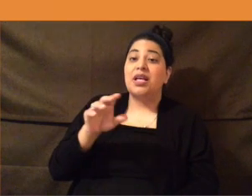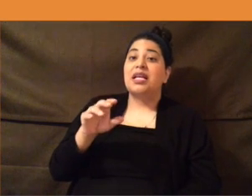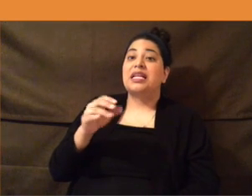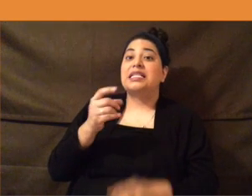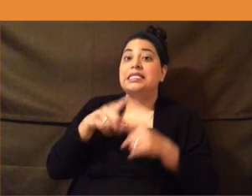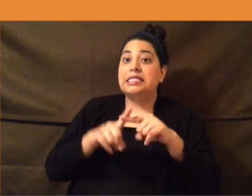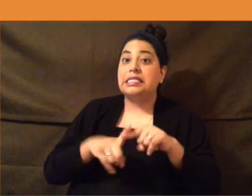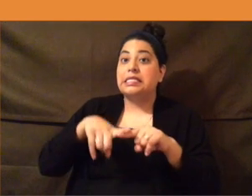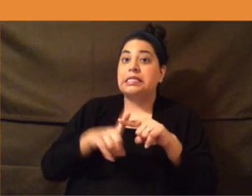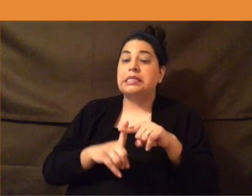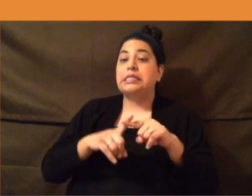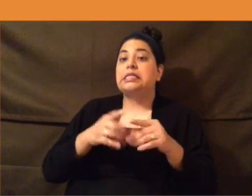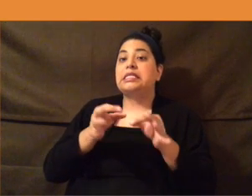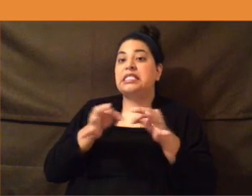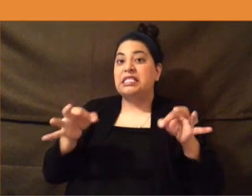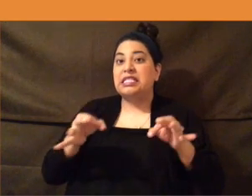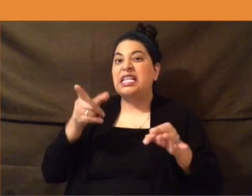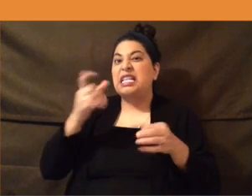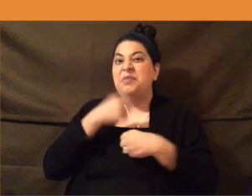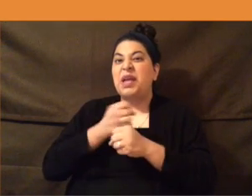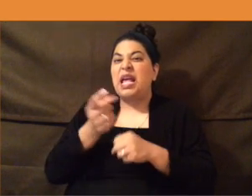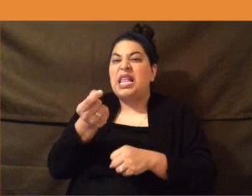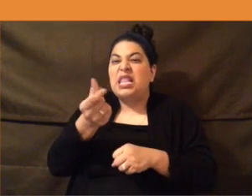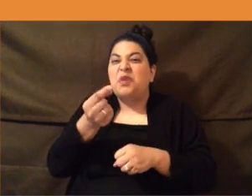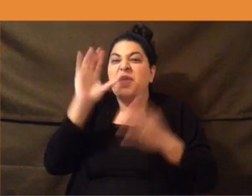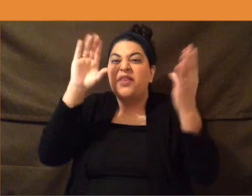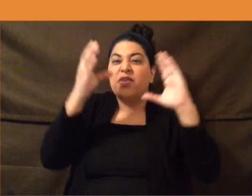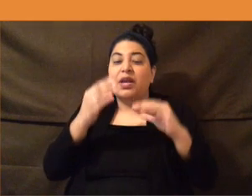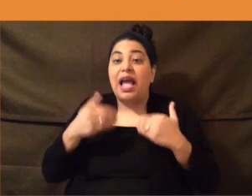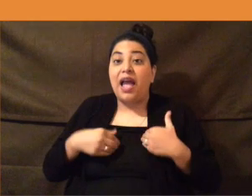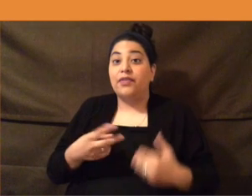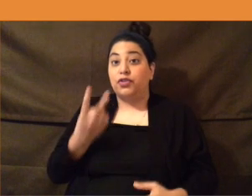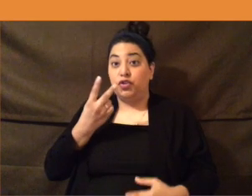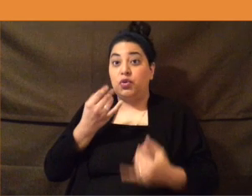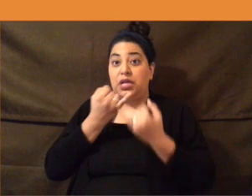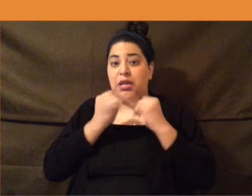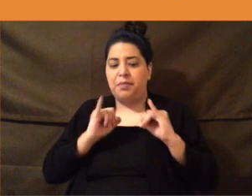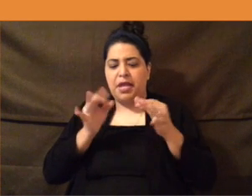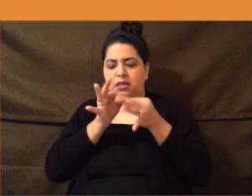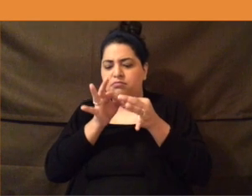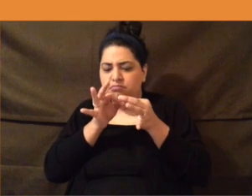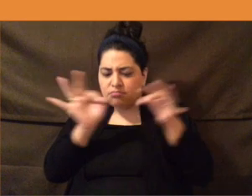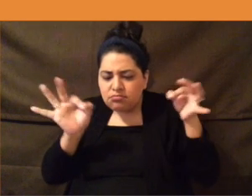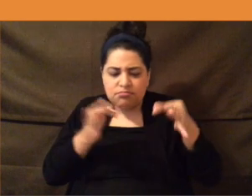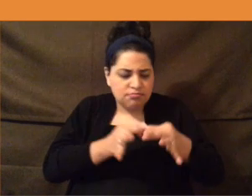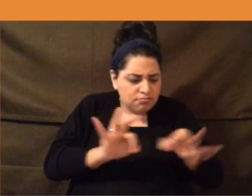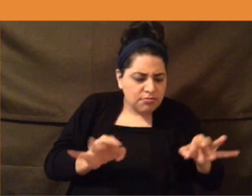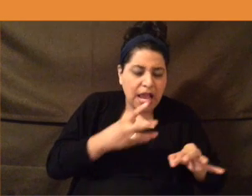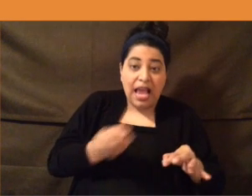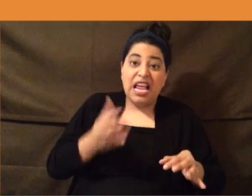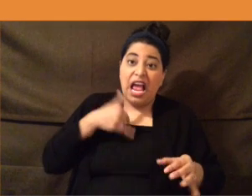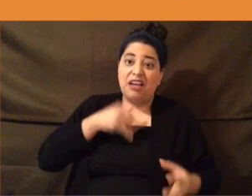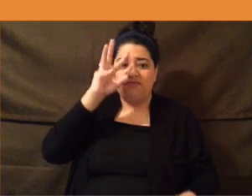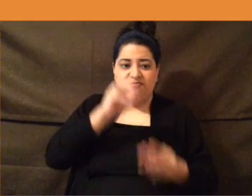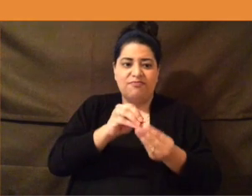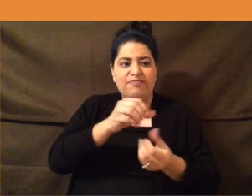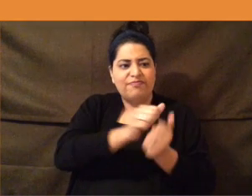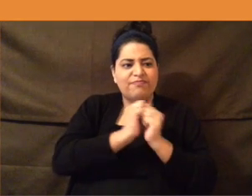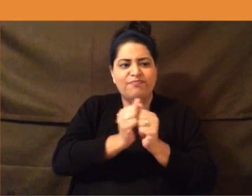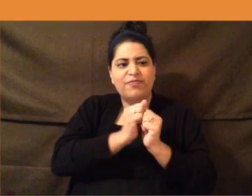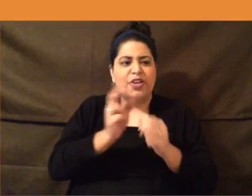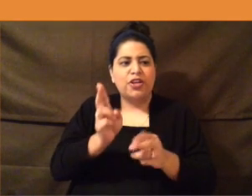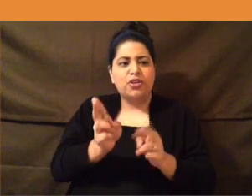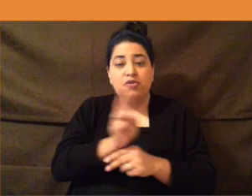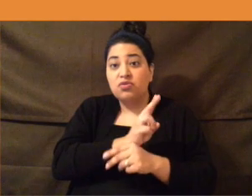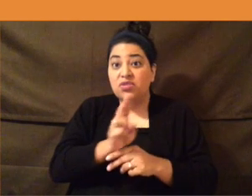that's what makes subordinating conjunctions a little confusing. So I have two independent clauses and I have put them together using